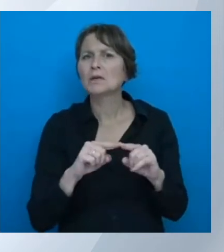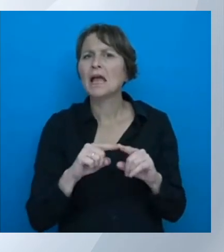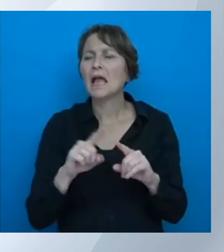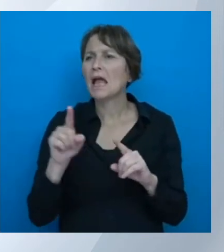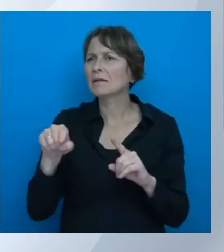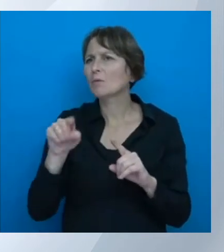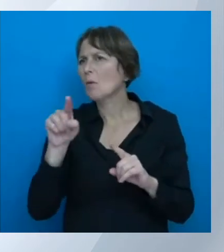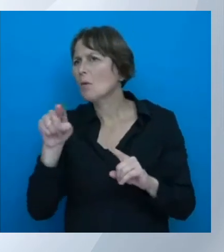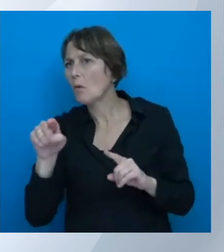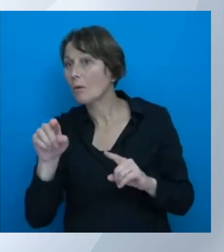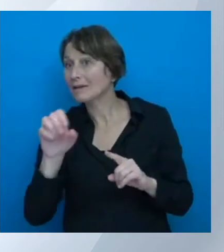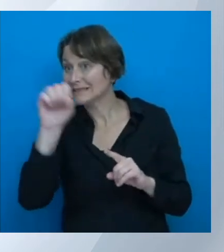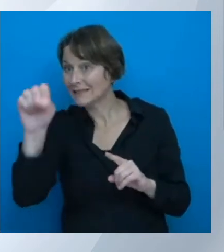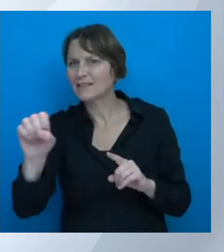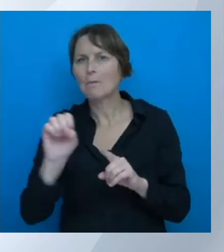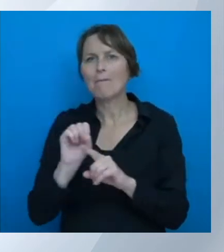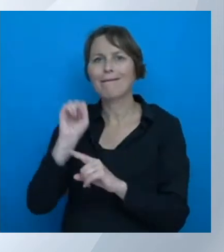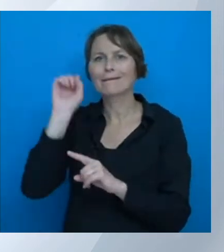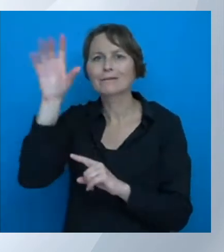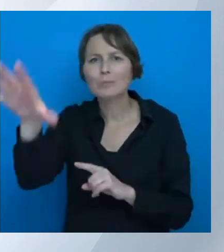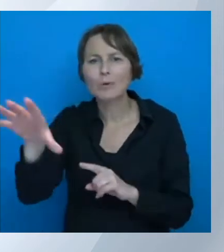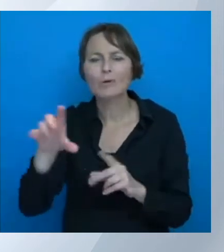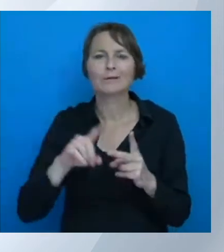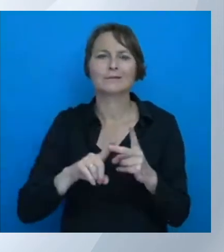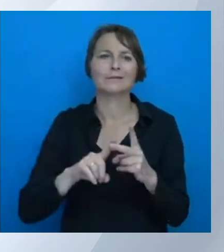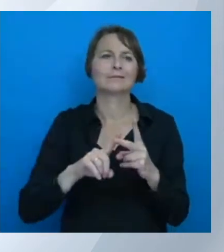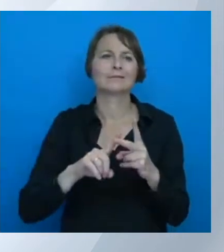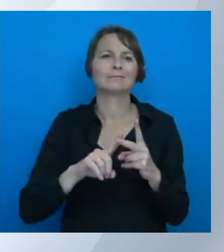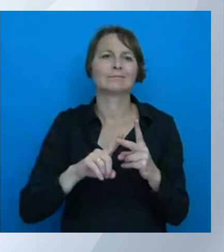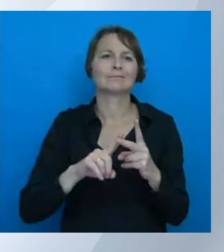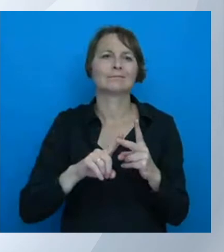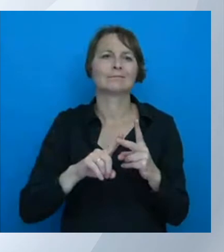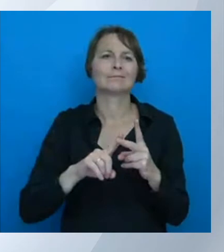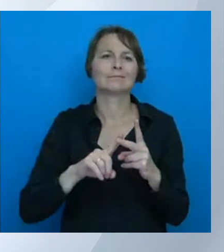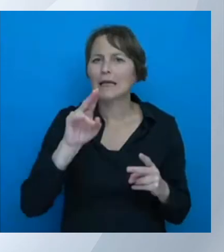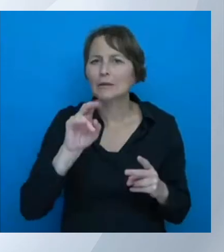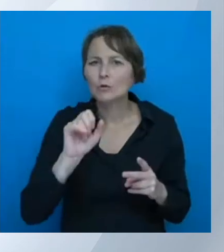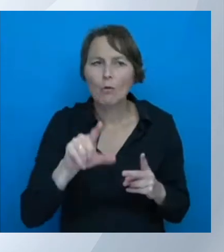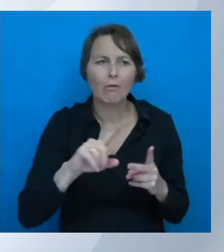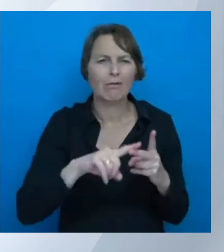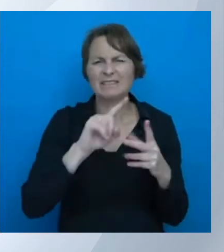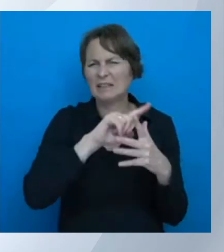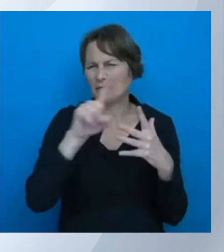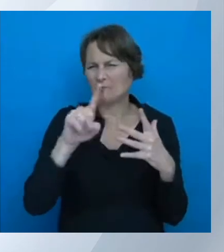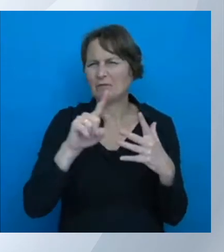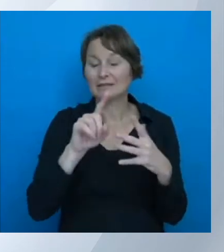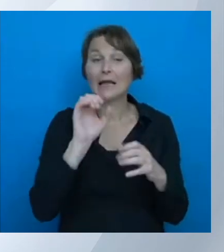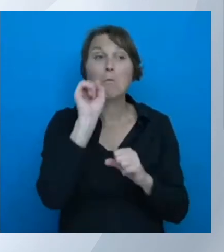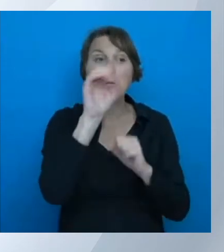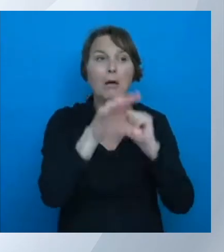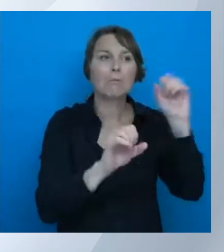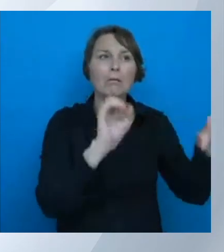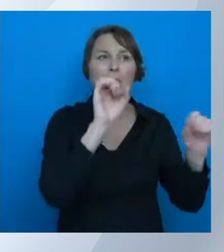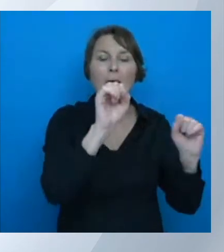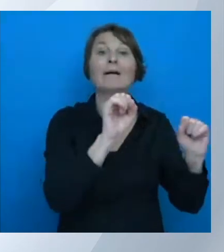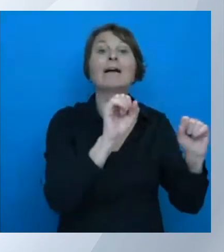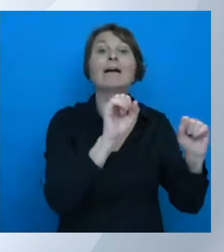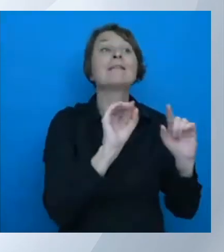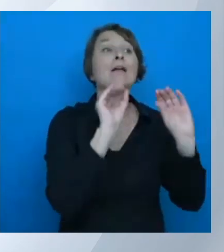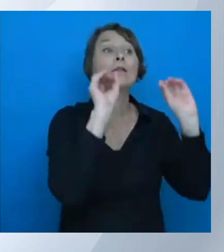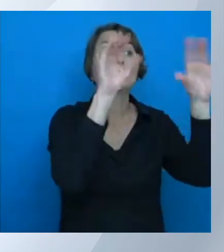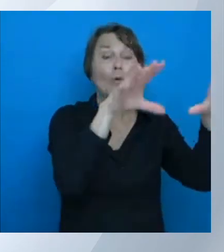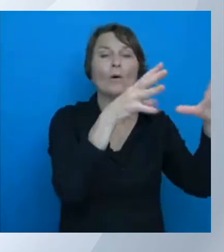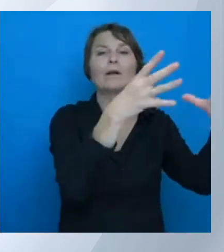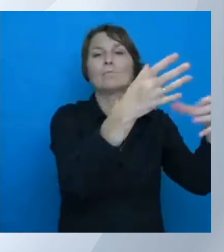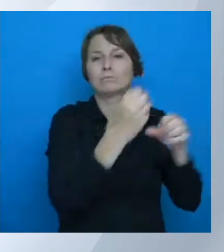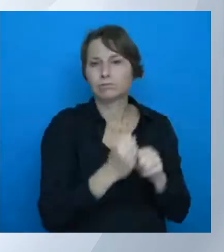systems for Datadog, Jaeger, Signal, and much more. This will help me to find